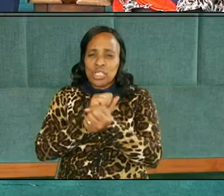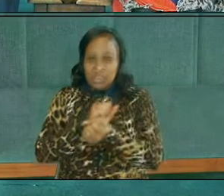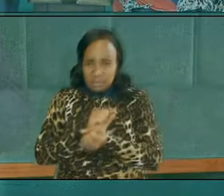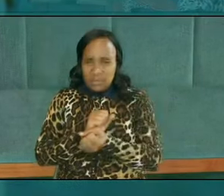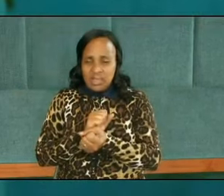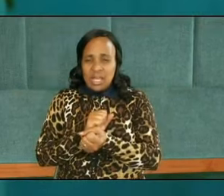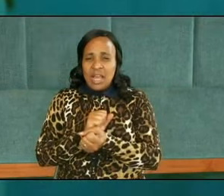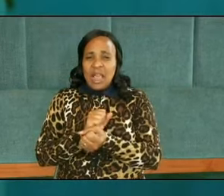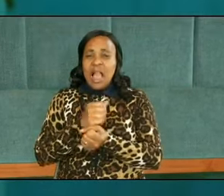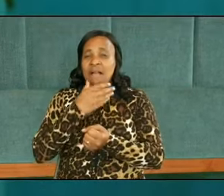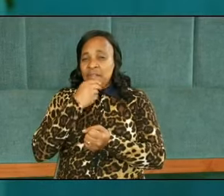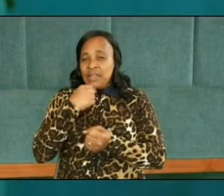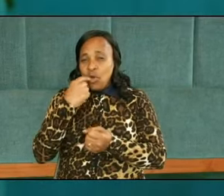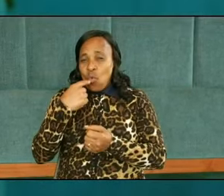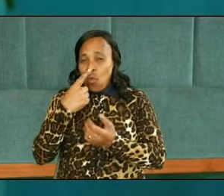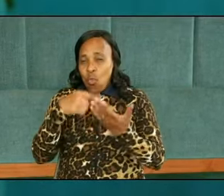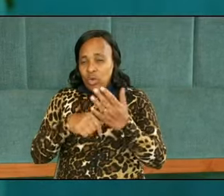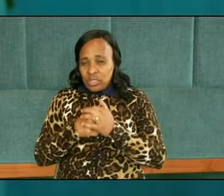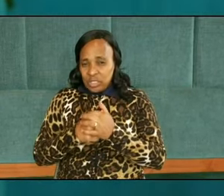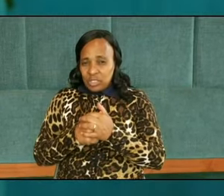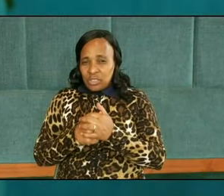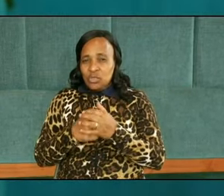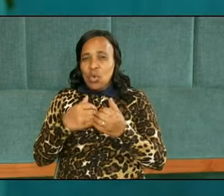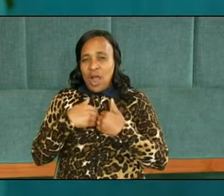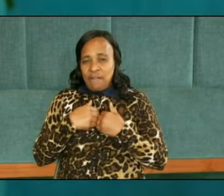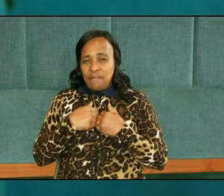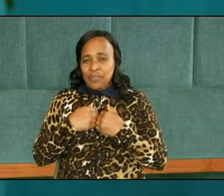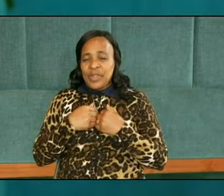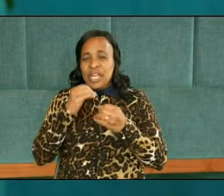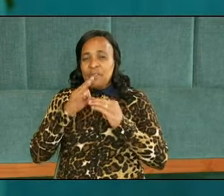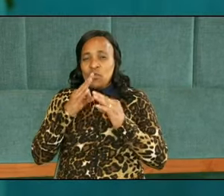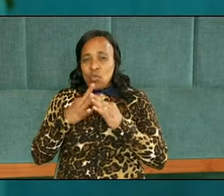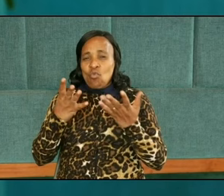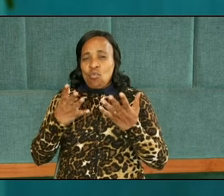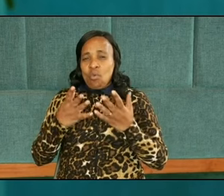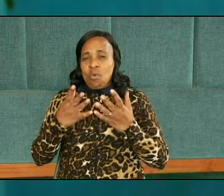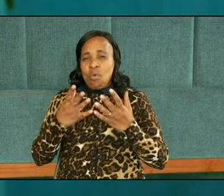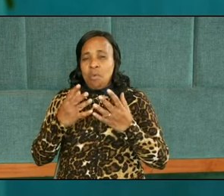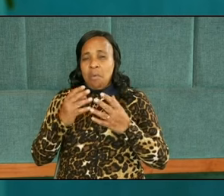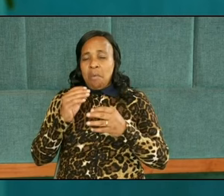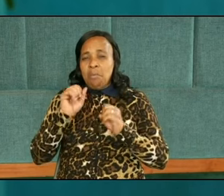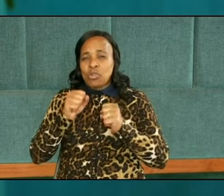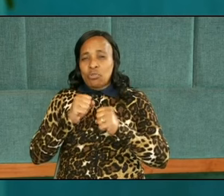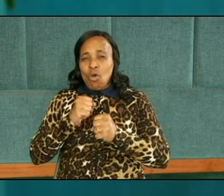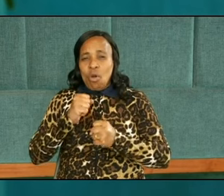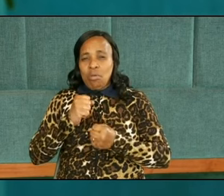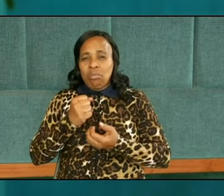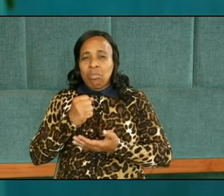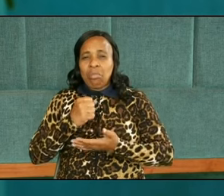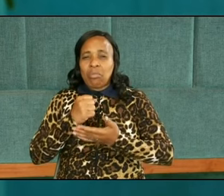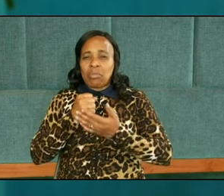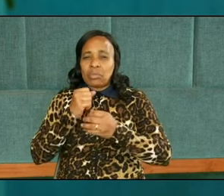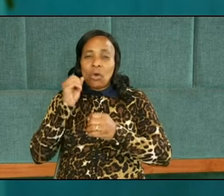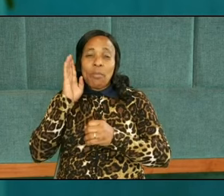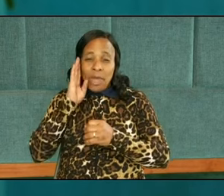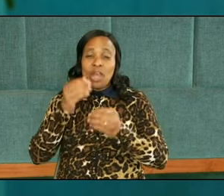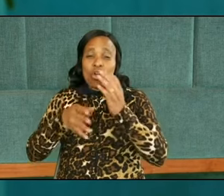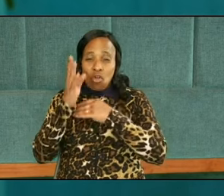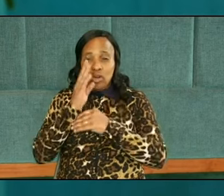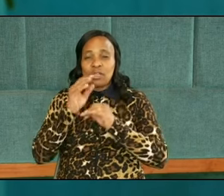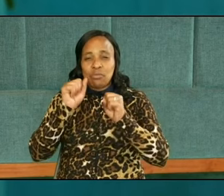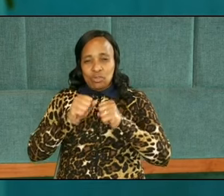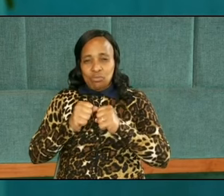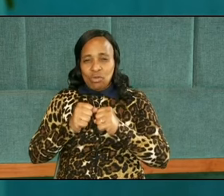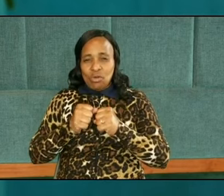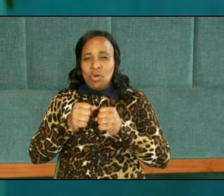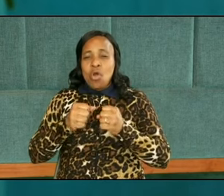please God, does it matter who we displease, right? So I think that's a lesson we can take from here. Don't be a people